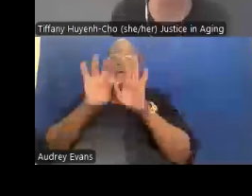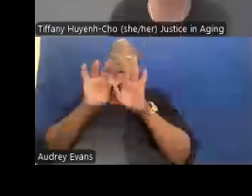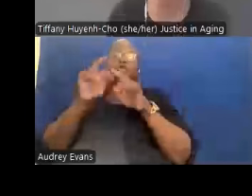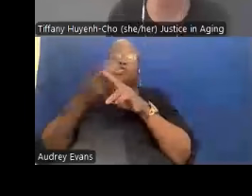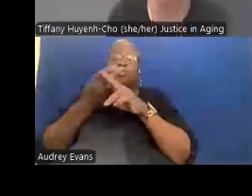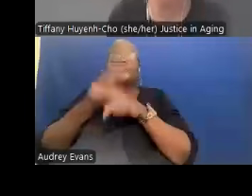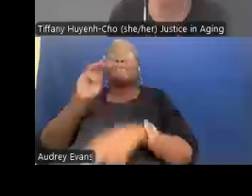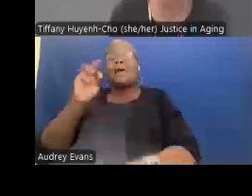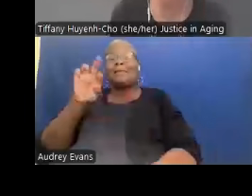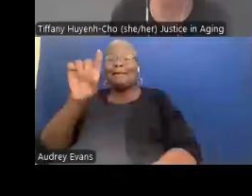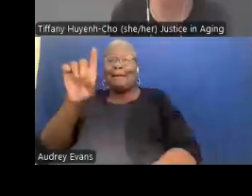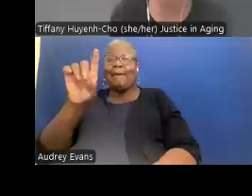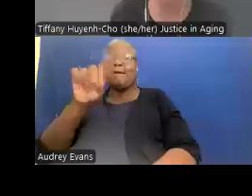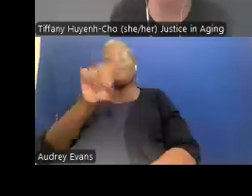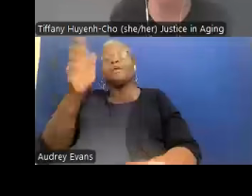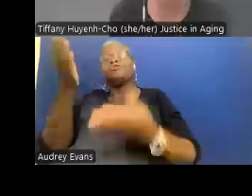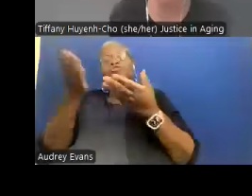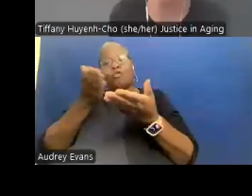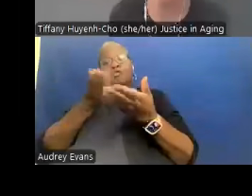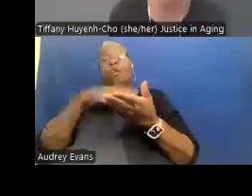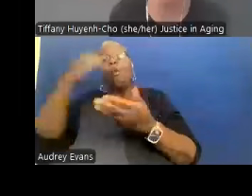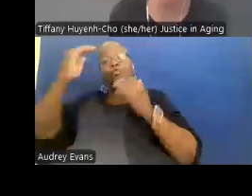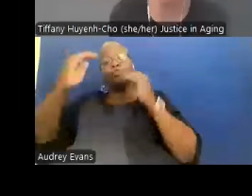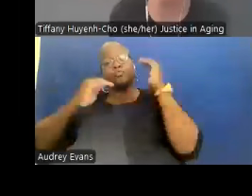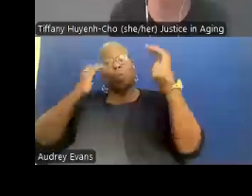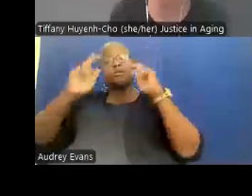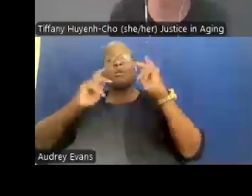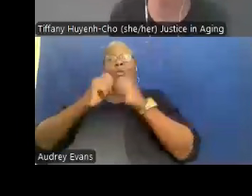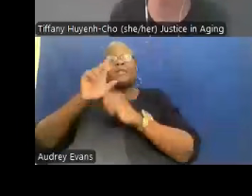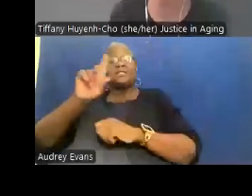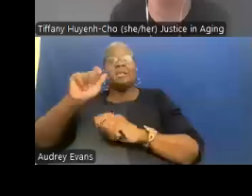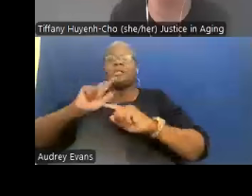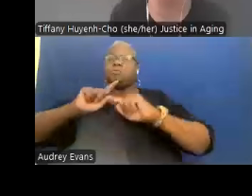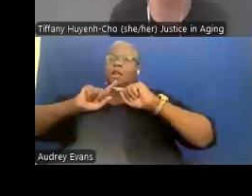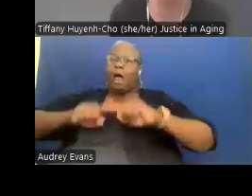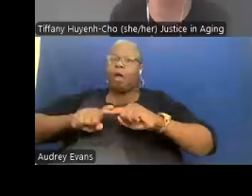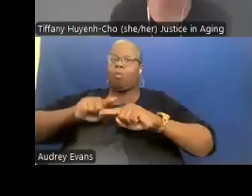Medicaid, and these are services that older adults and people with disabilities rely on.